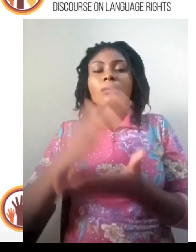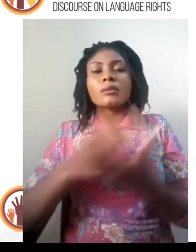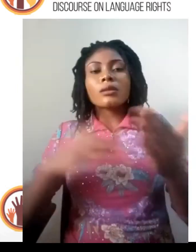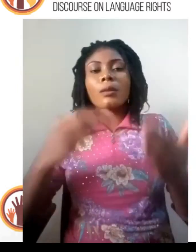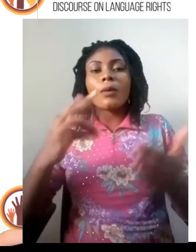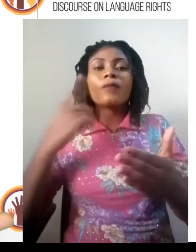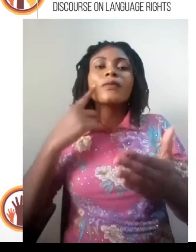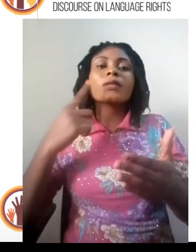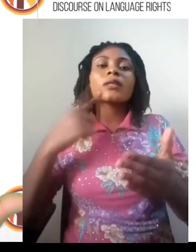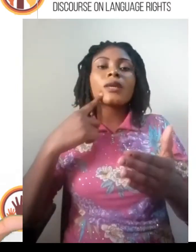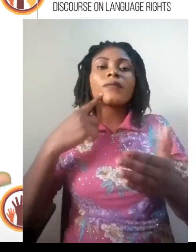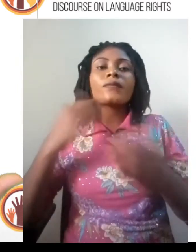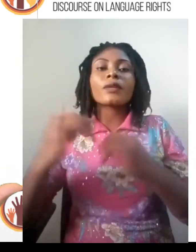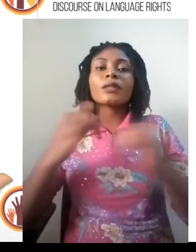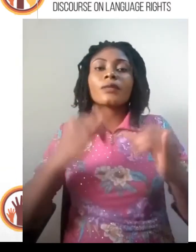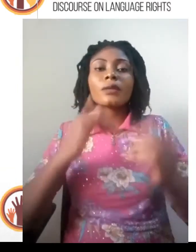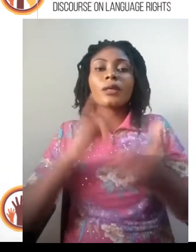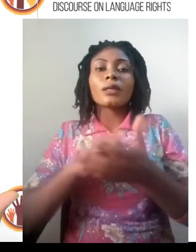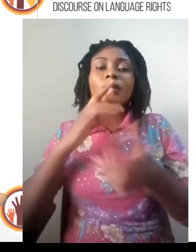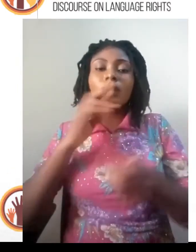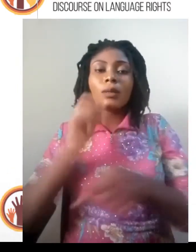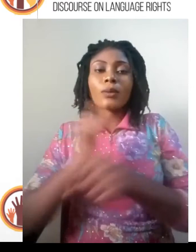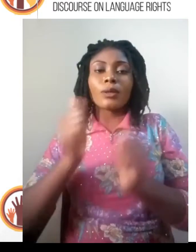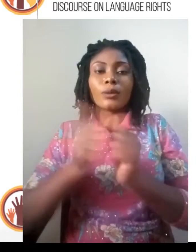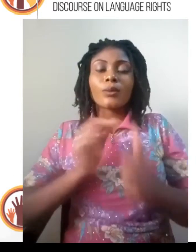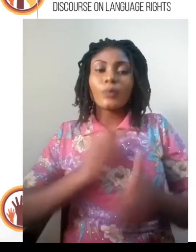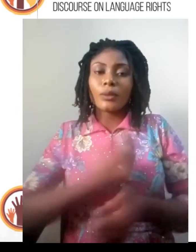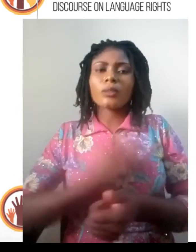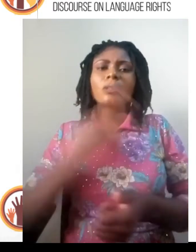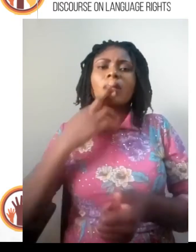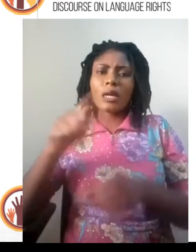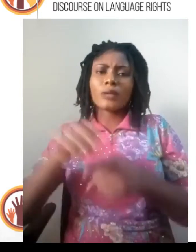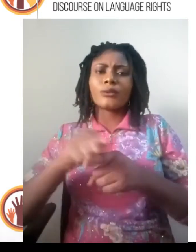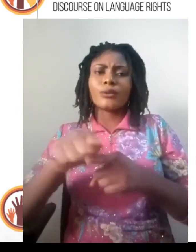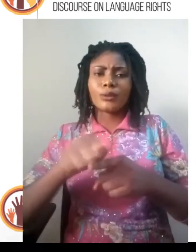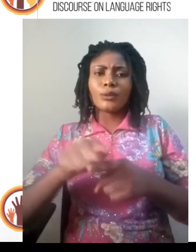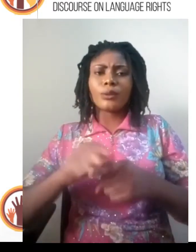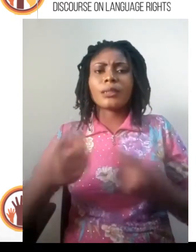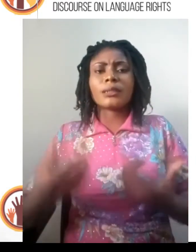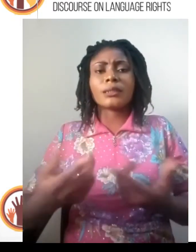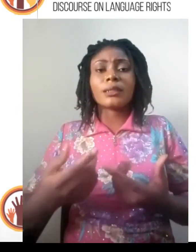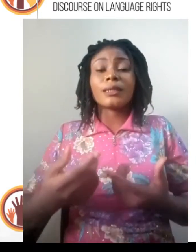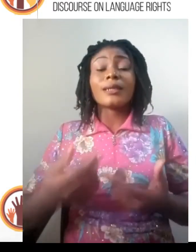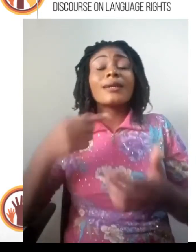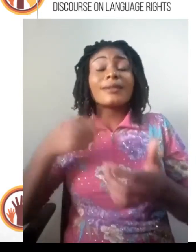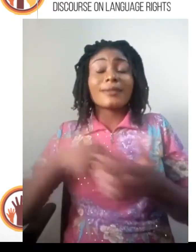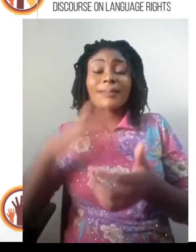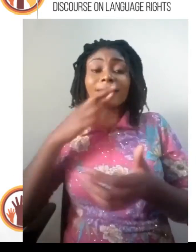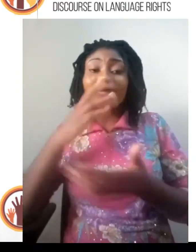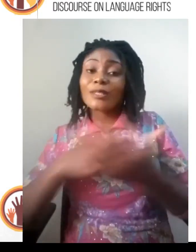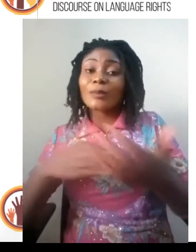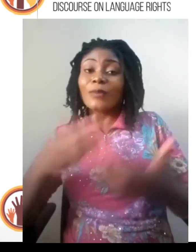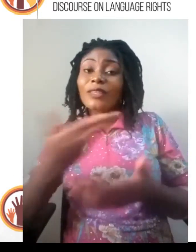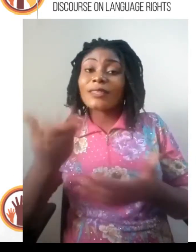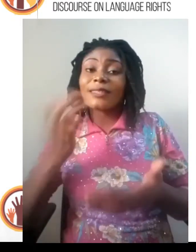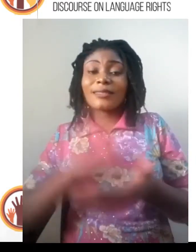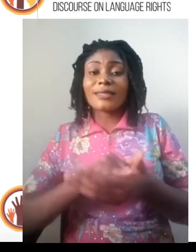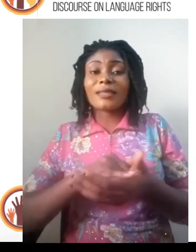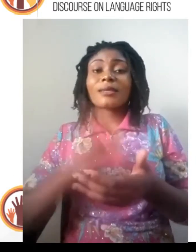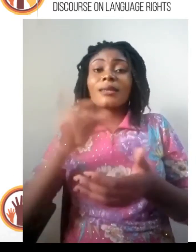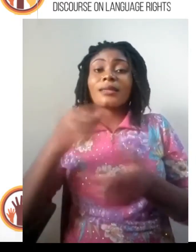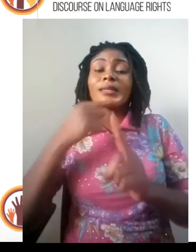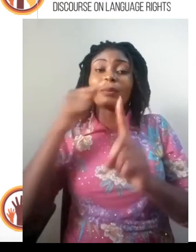being trained. Those are some of the things that they pointed out that that happens in a setting like